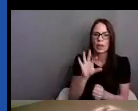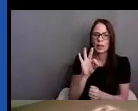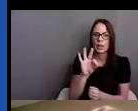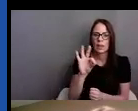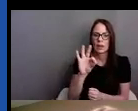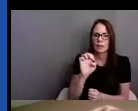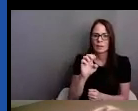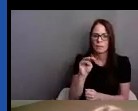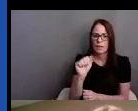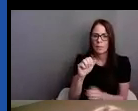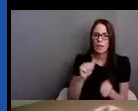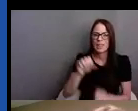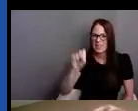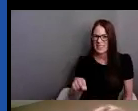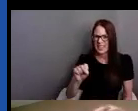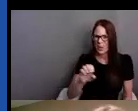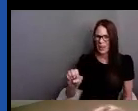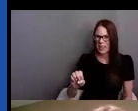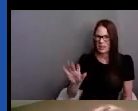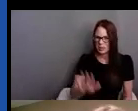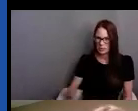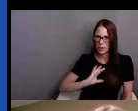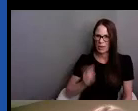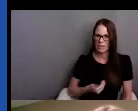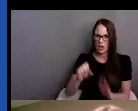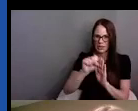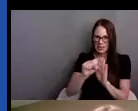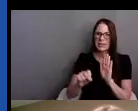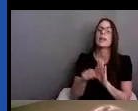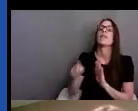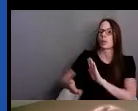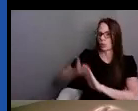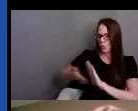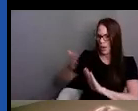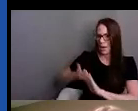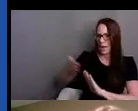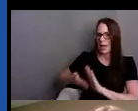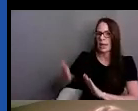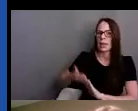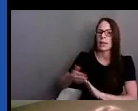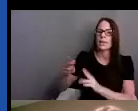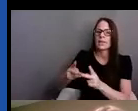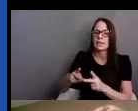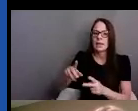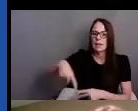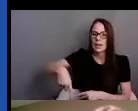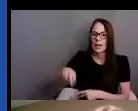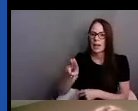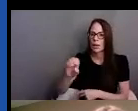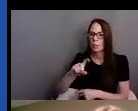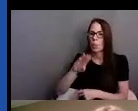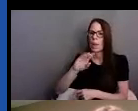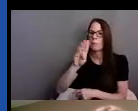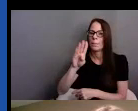and southeastern part of our state. They are running the site at Pueblo, but they are really